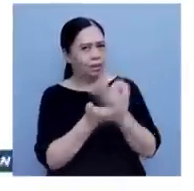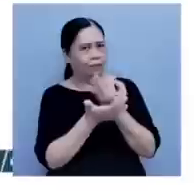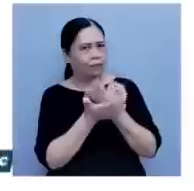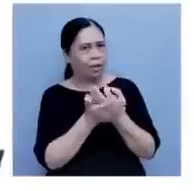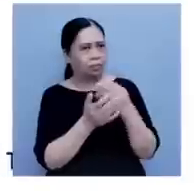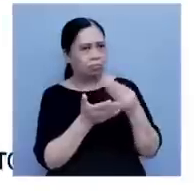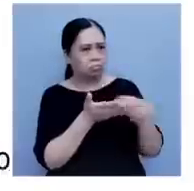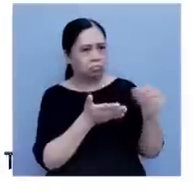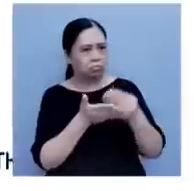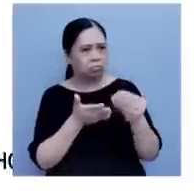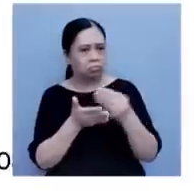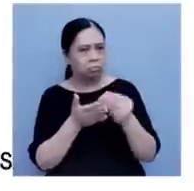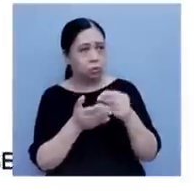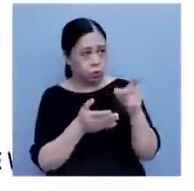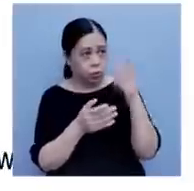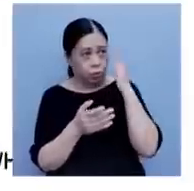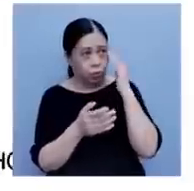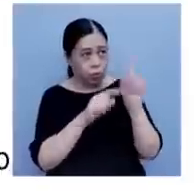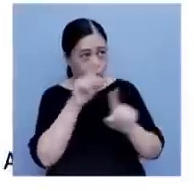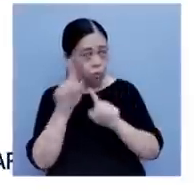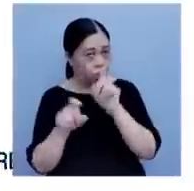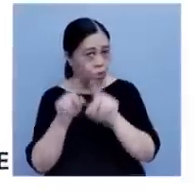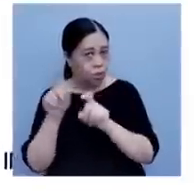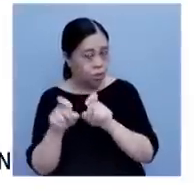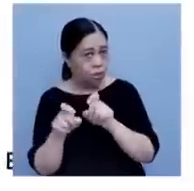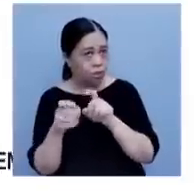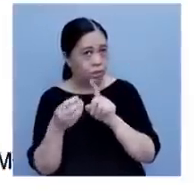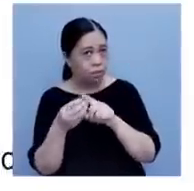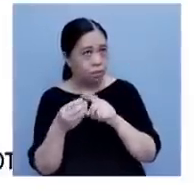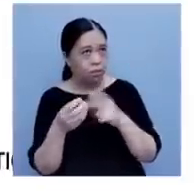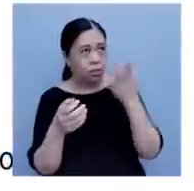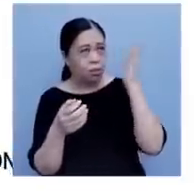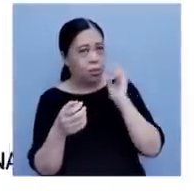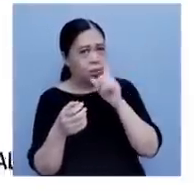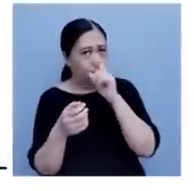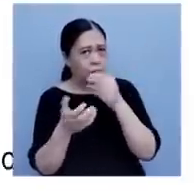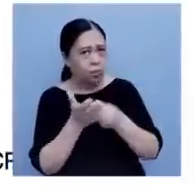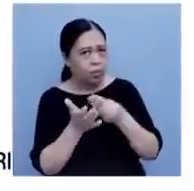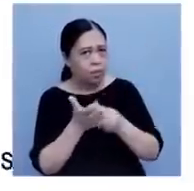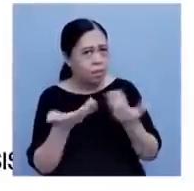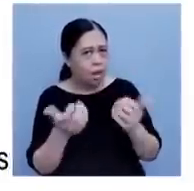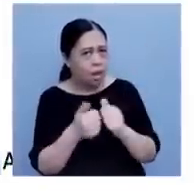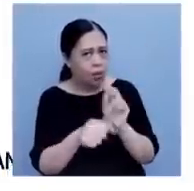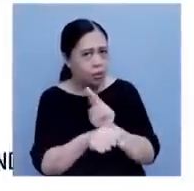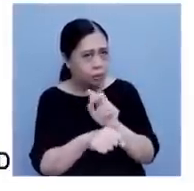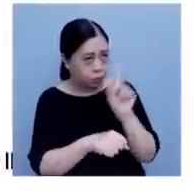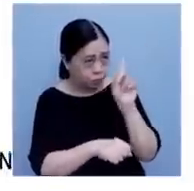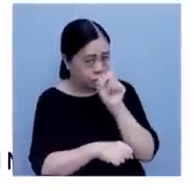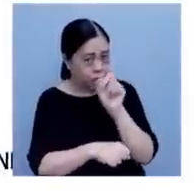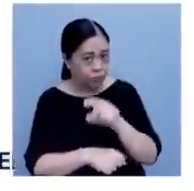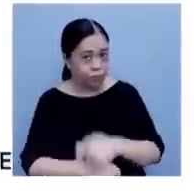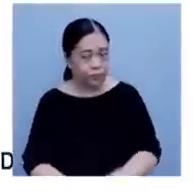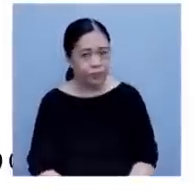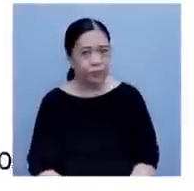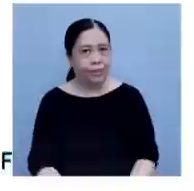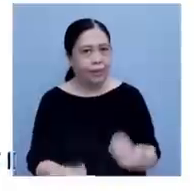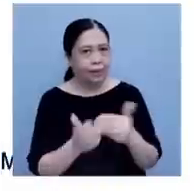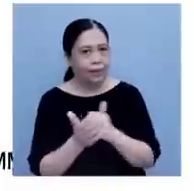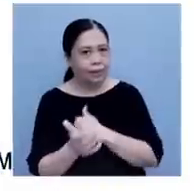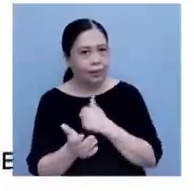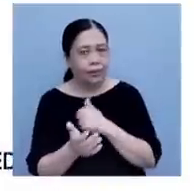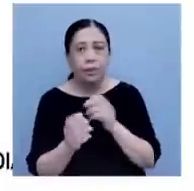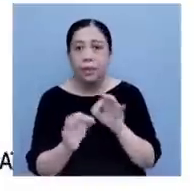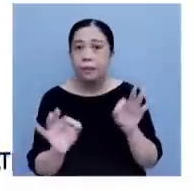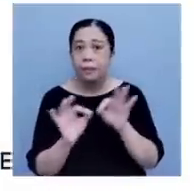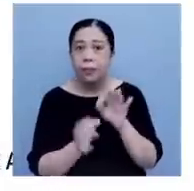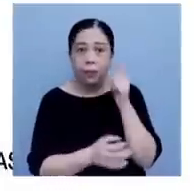that something that you're also going to question during the plenary debates? Sorry, Carmina? Is it important to